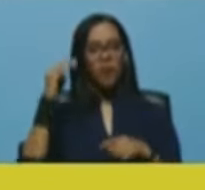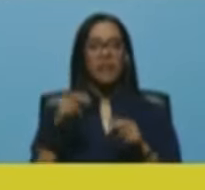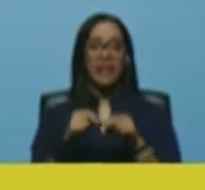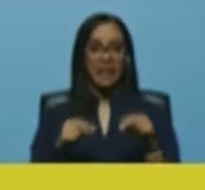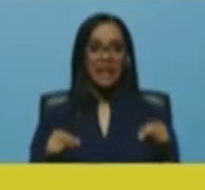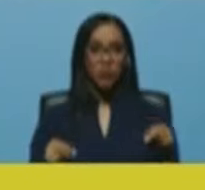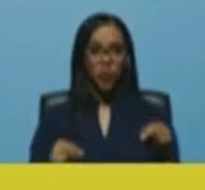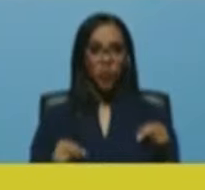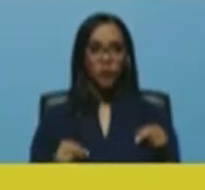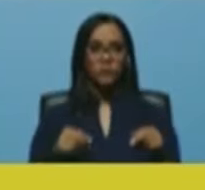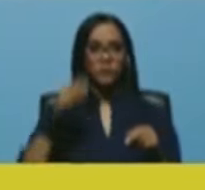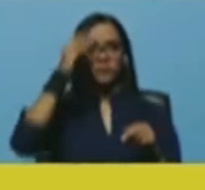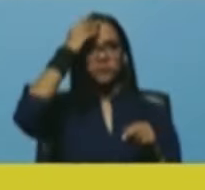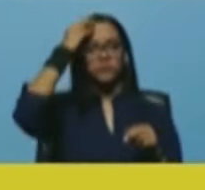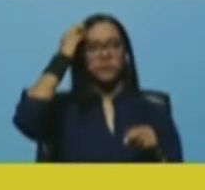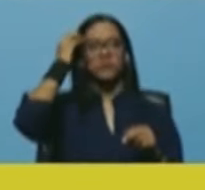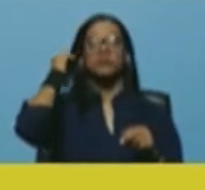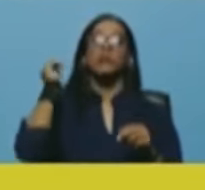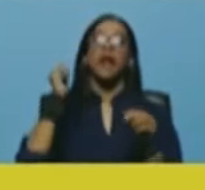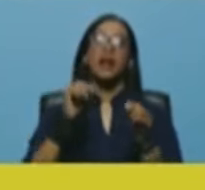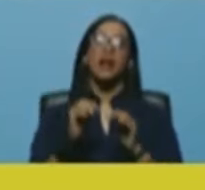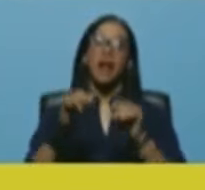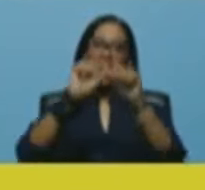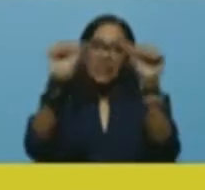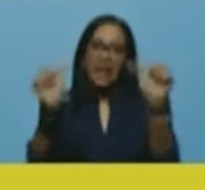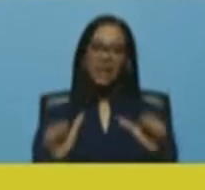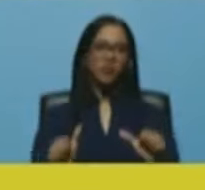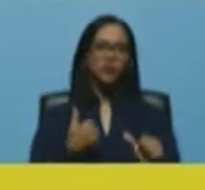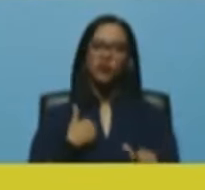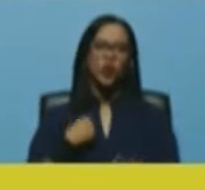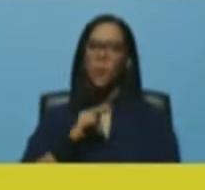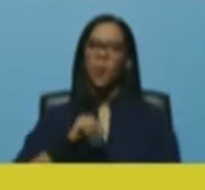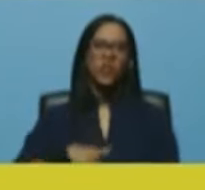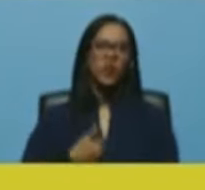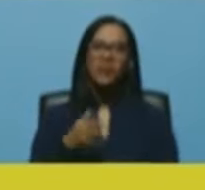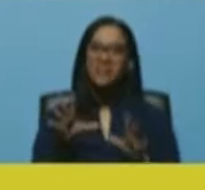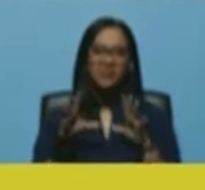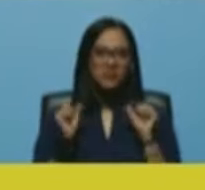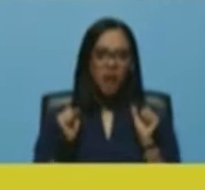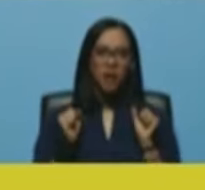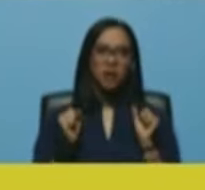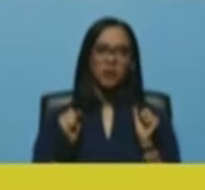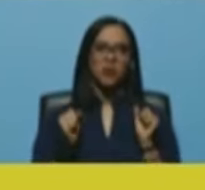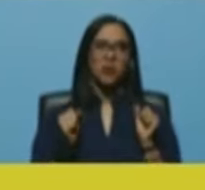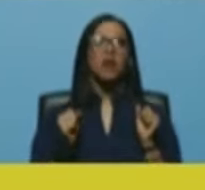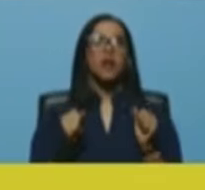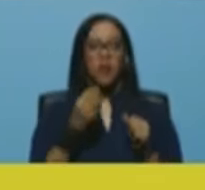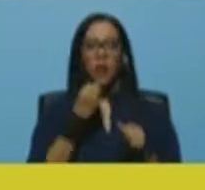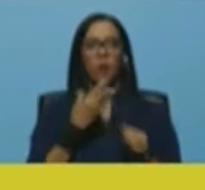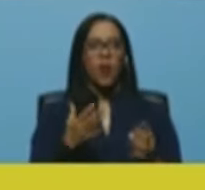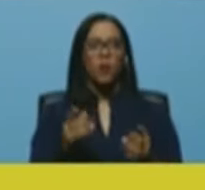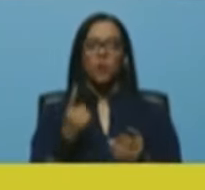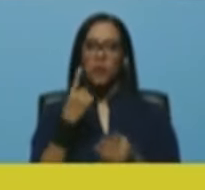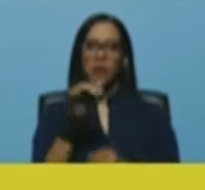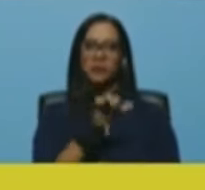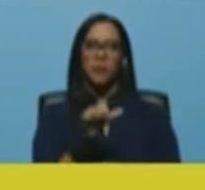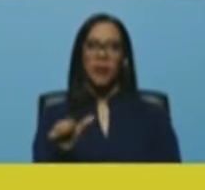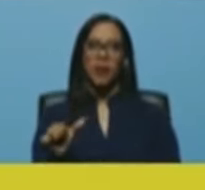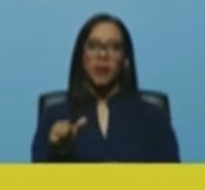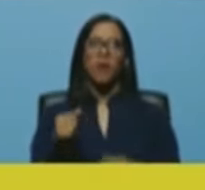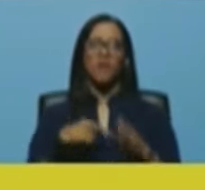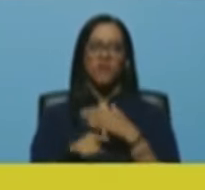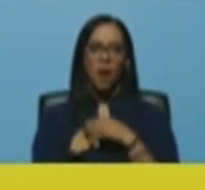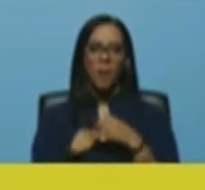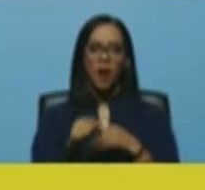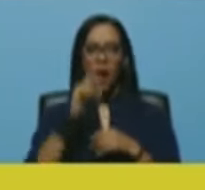memorial places of the territory and the community. I haven't been able to understand. Luckily, in